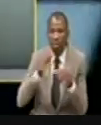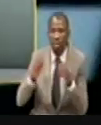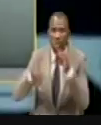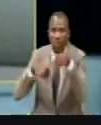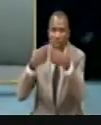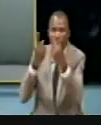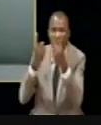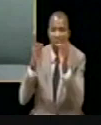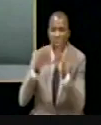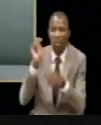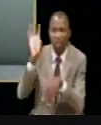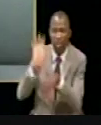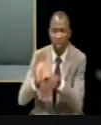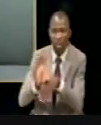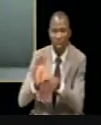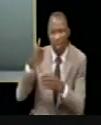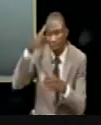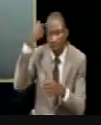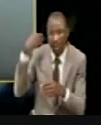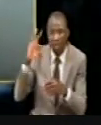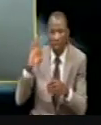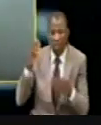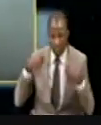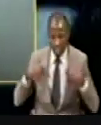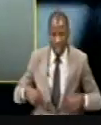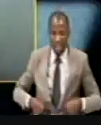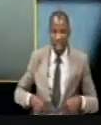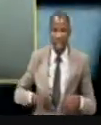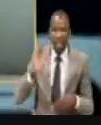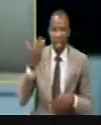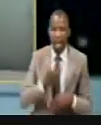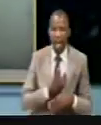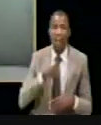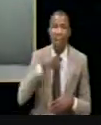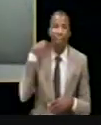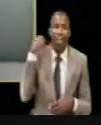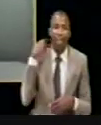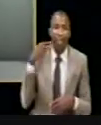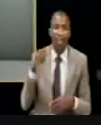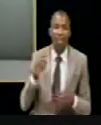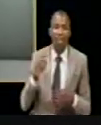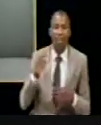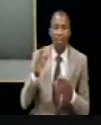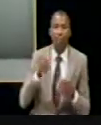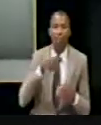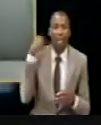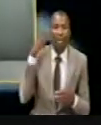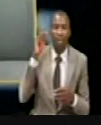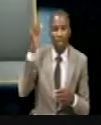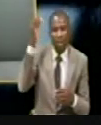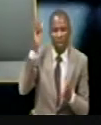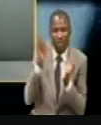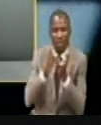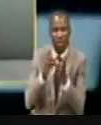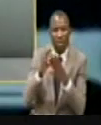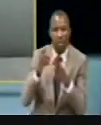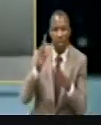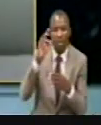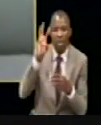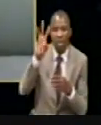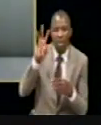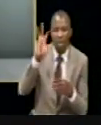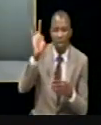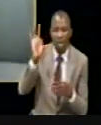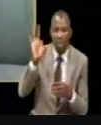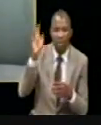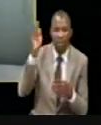State, but I couldn't go to church because of my health. But our Father in the Lord, Pastor Dr. W.F.